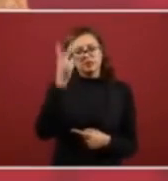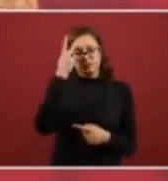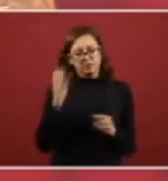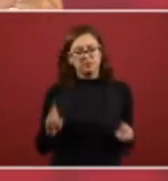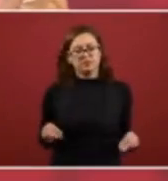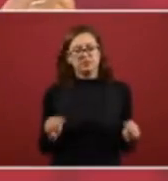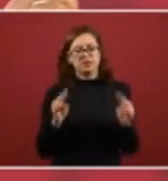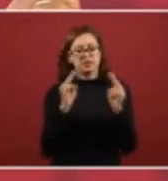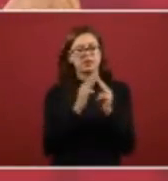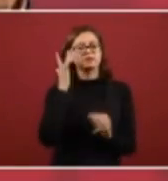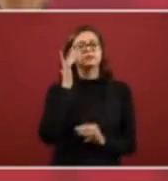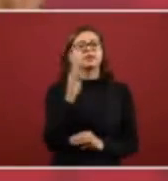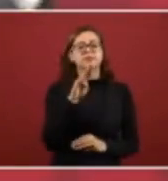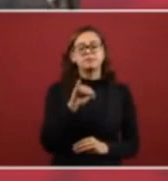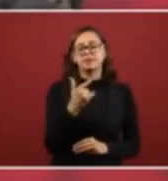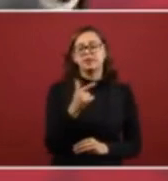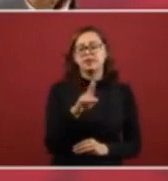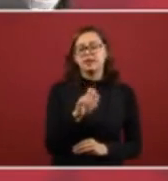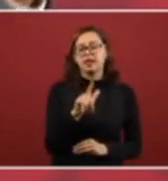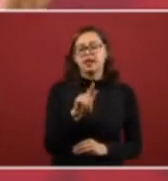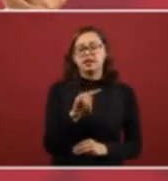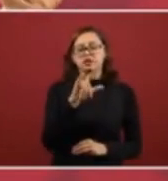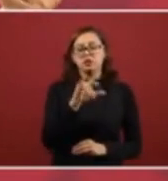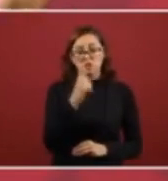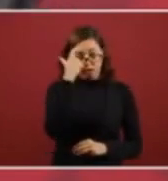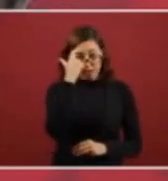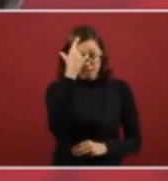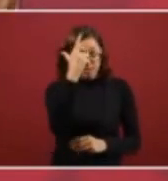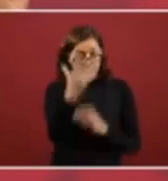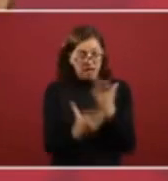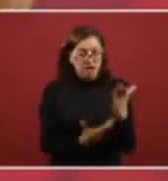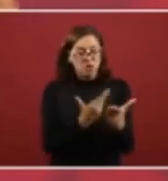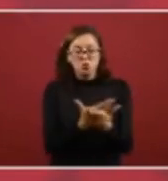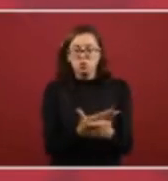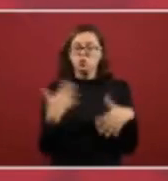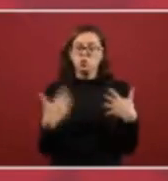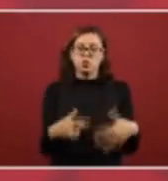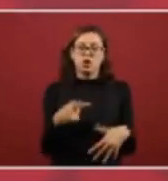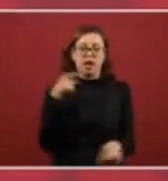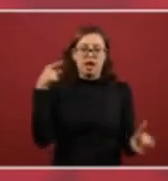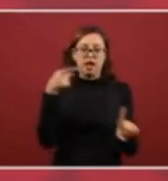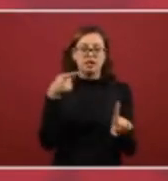Sierra of San Miguelito in San Luis Potosí, which is a very good initiative